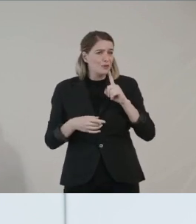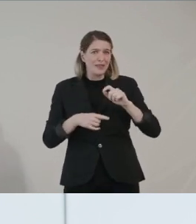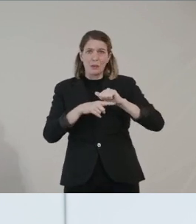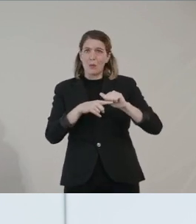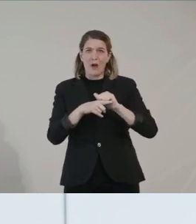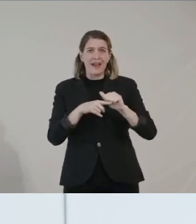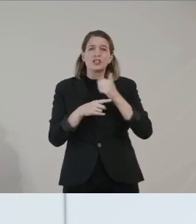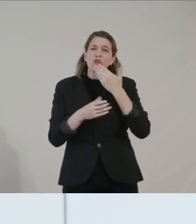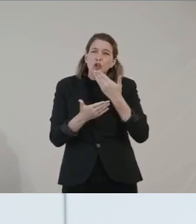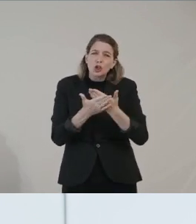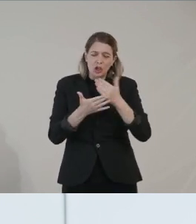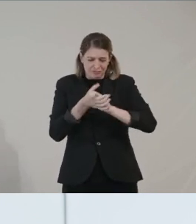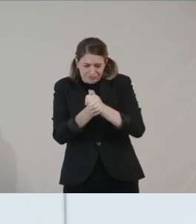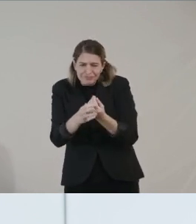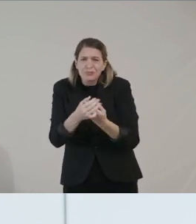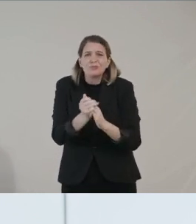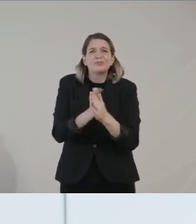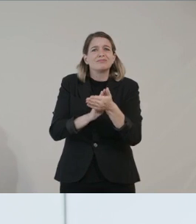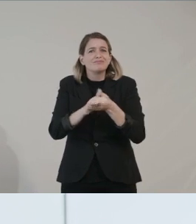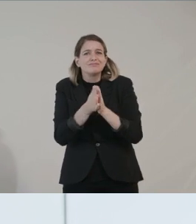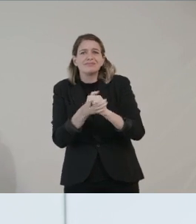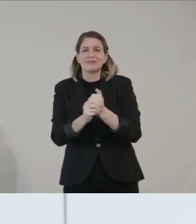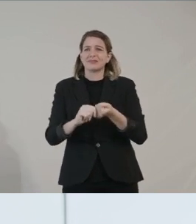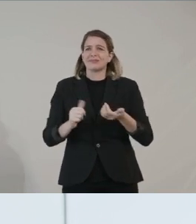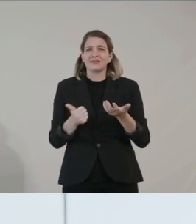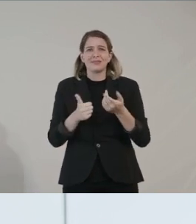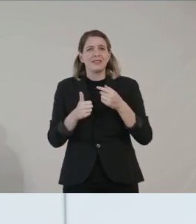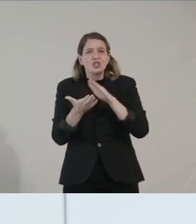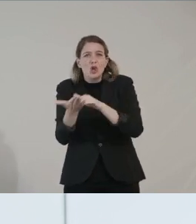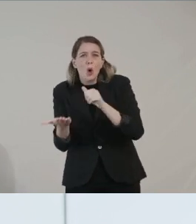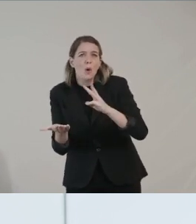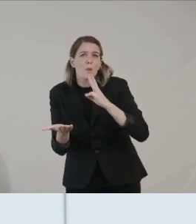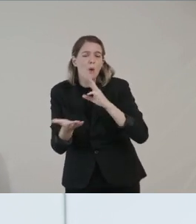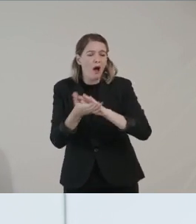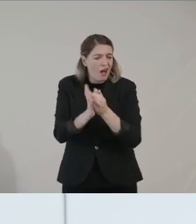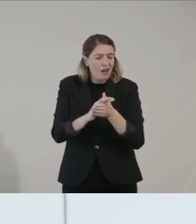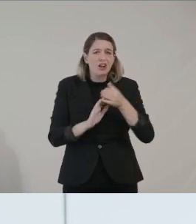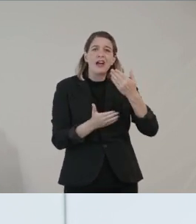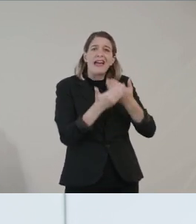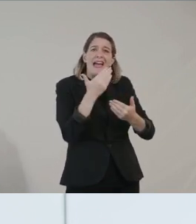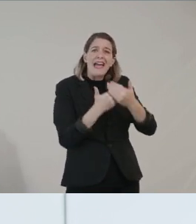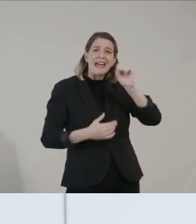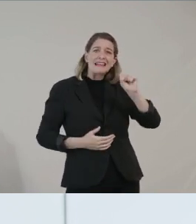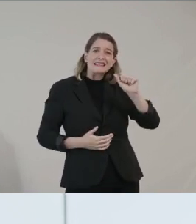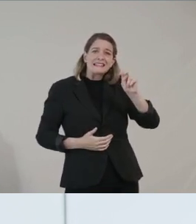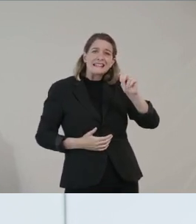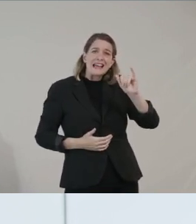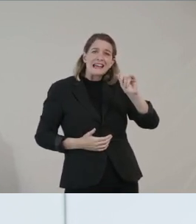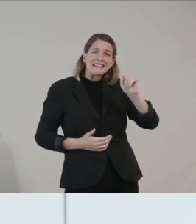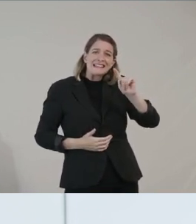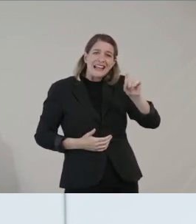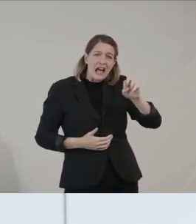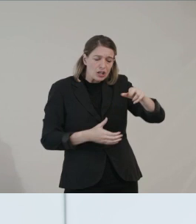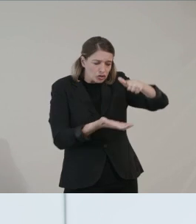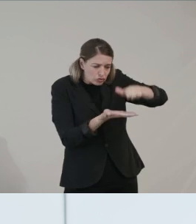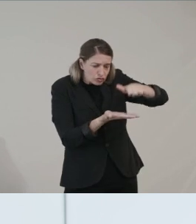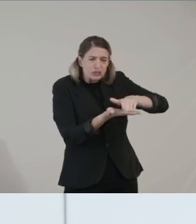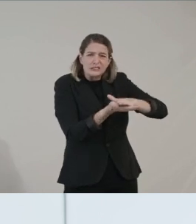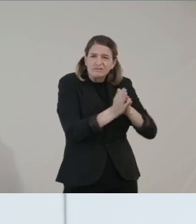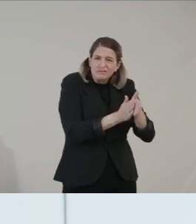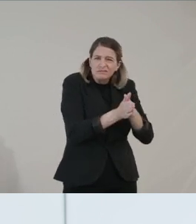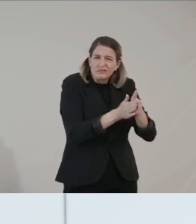water, hand sanitizer, especially after touching frequently used items or surfaces. Avoid